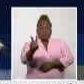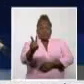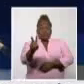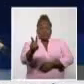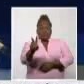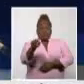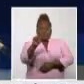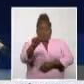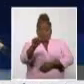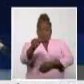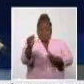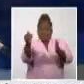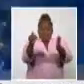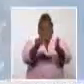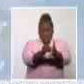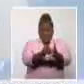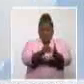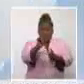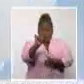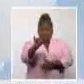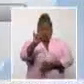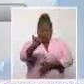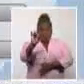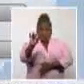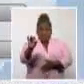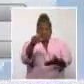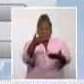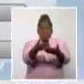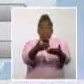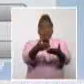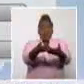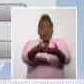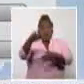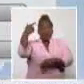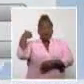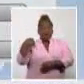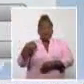0.9% of the samples studied.